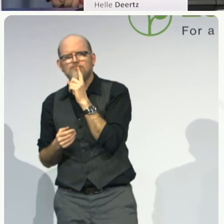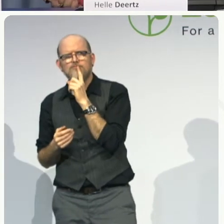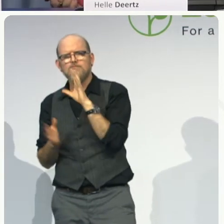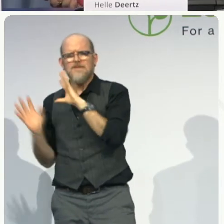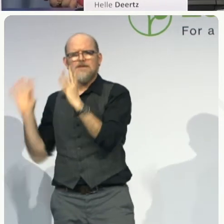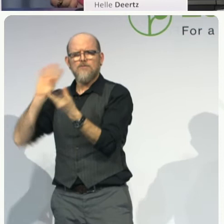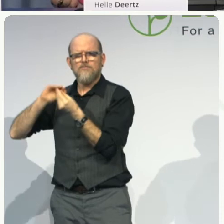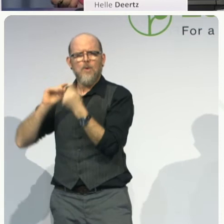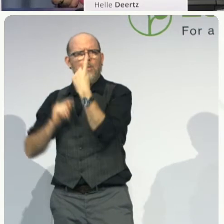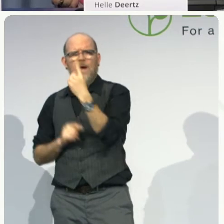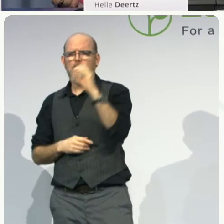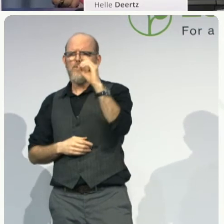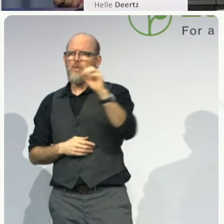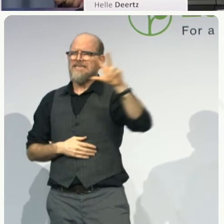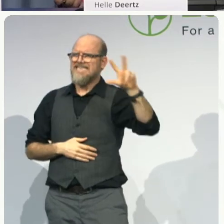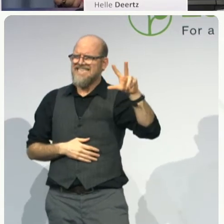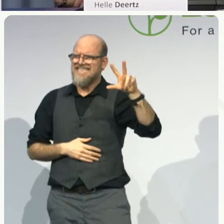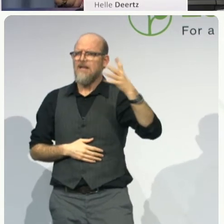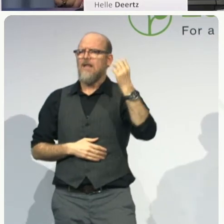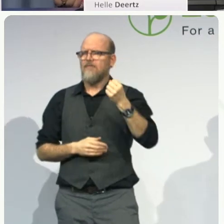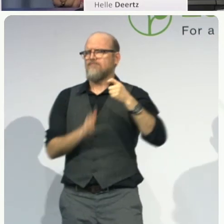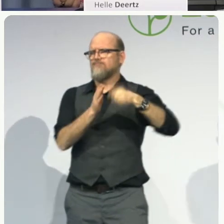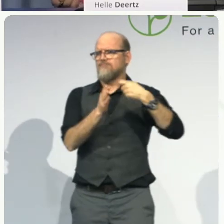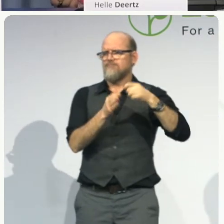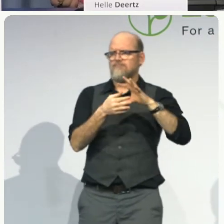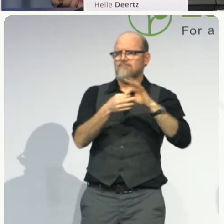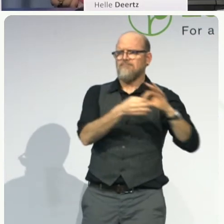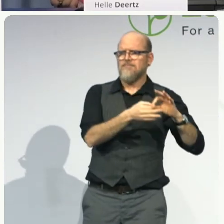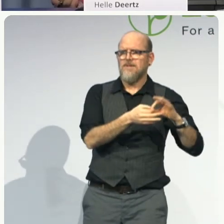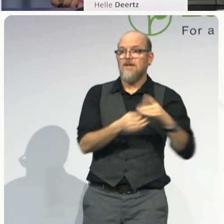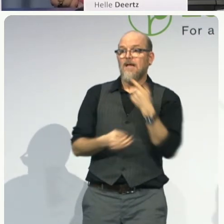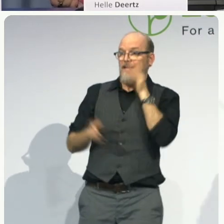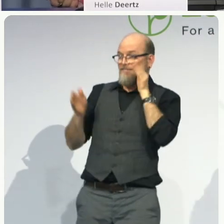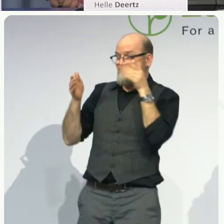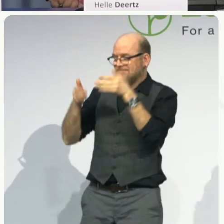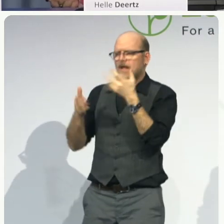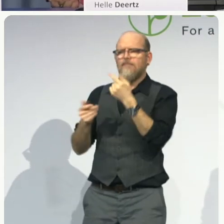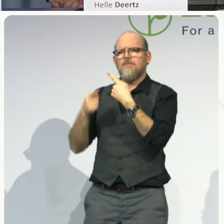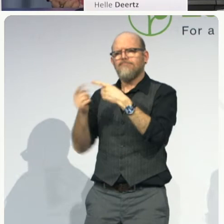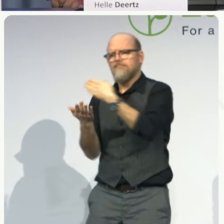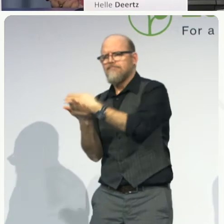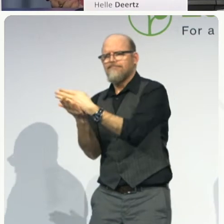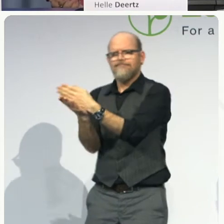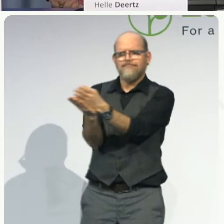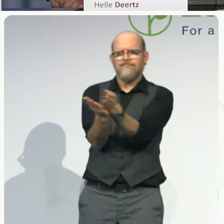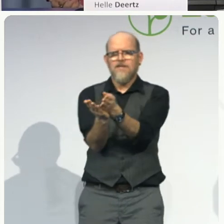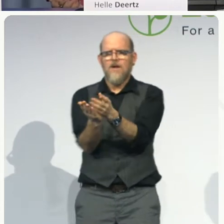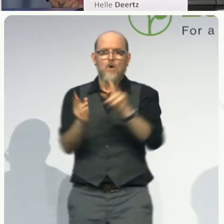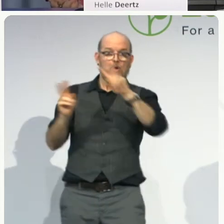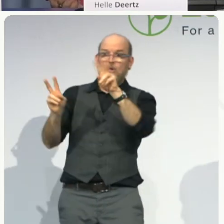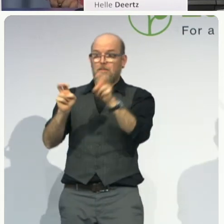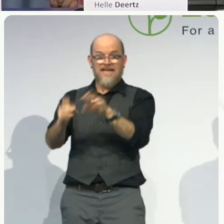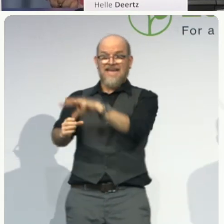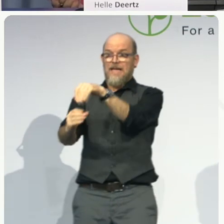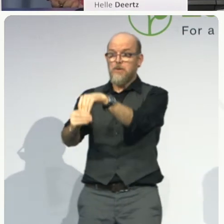103 GIZ projects and specific components that are dealing with the inclusion of persons with